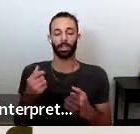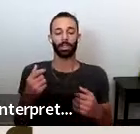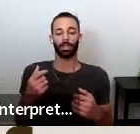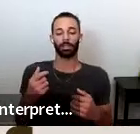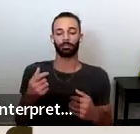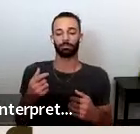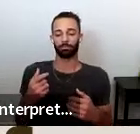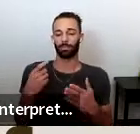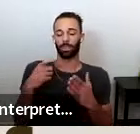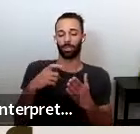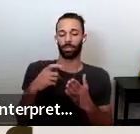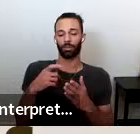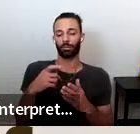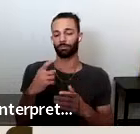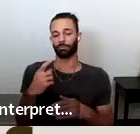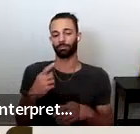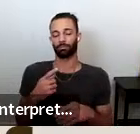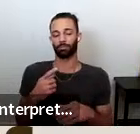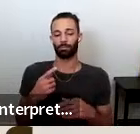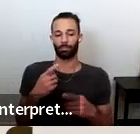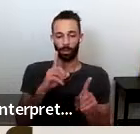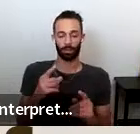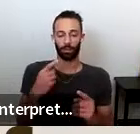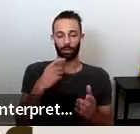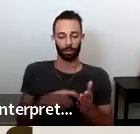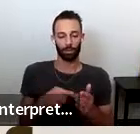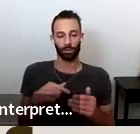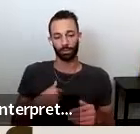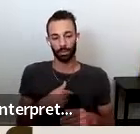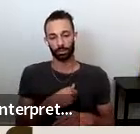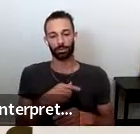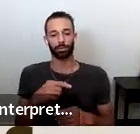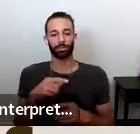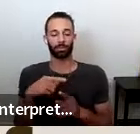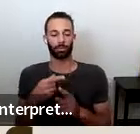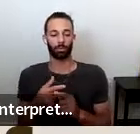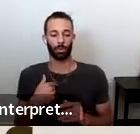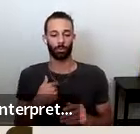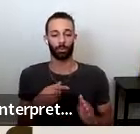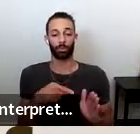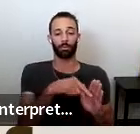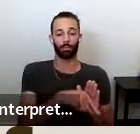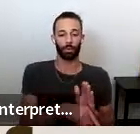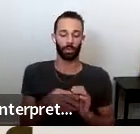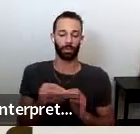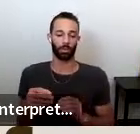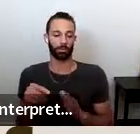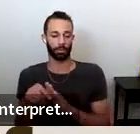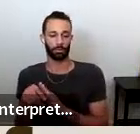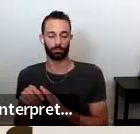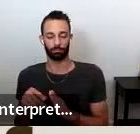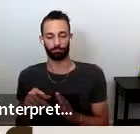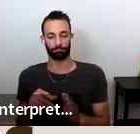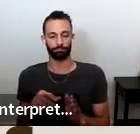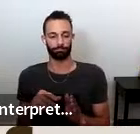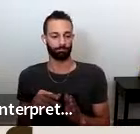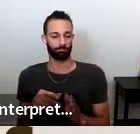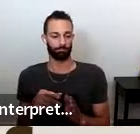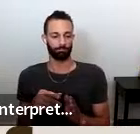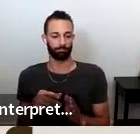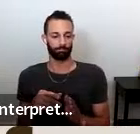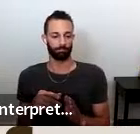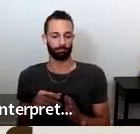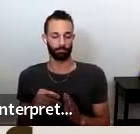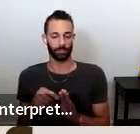and when we're being killed. And so typically these events are called the Trans Day of Remembrance.